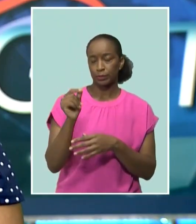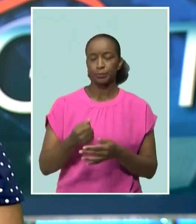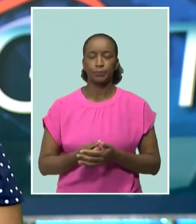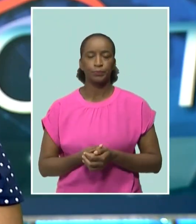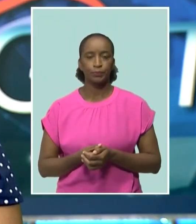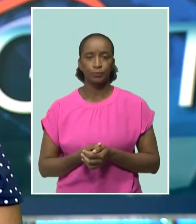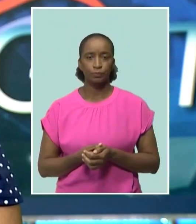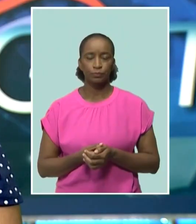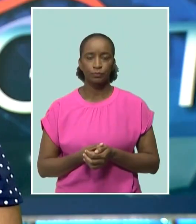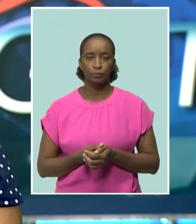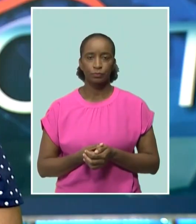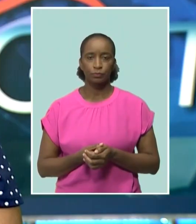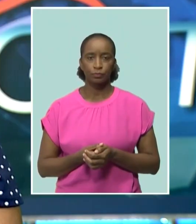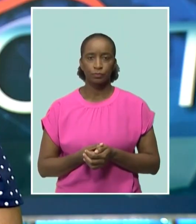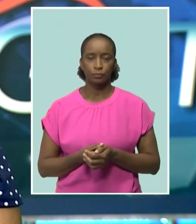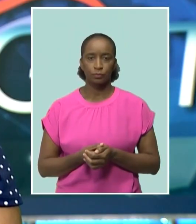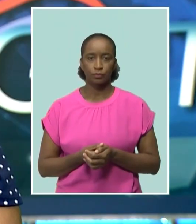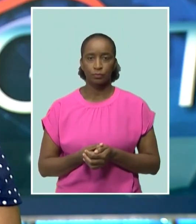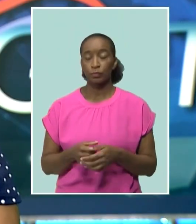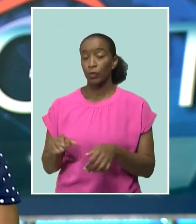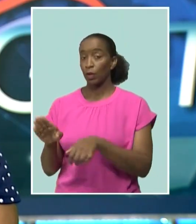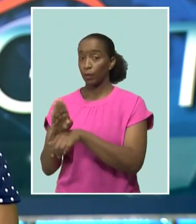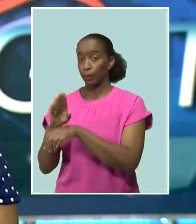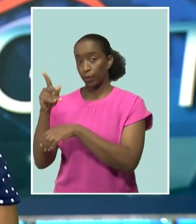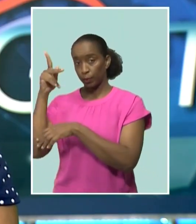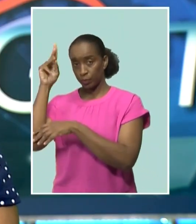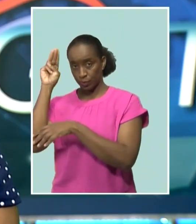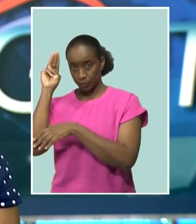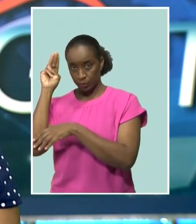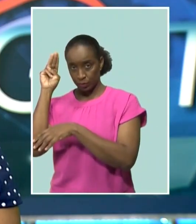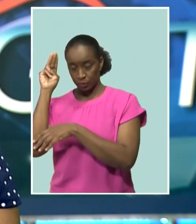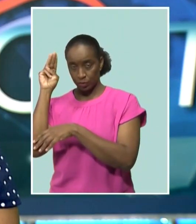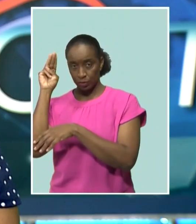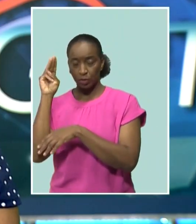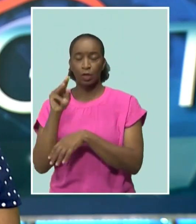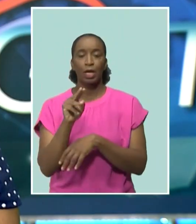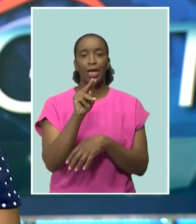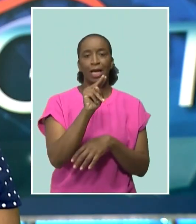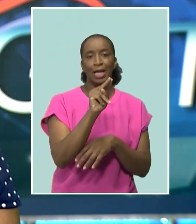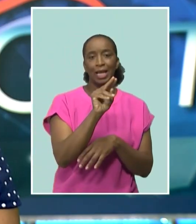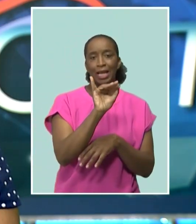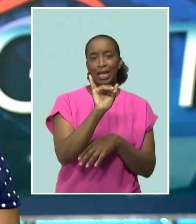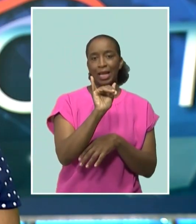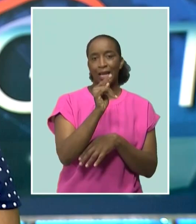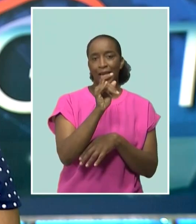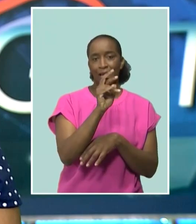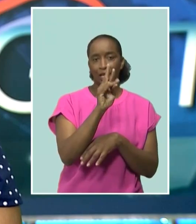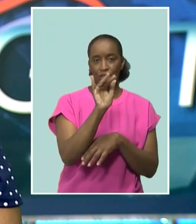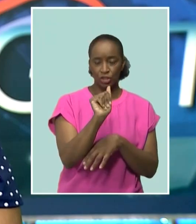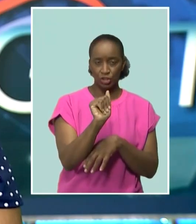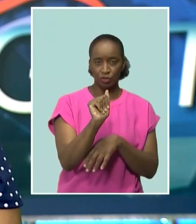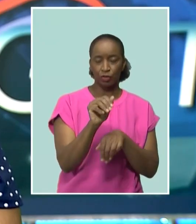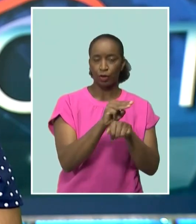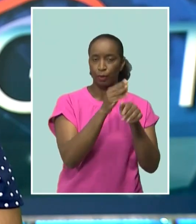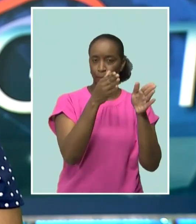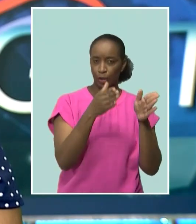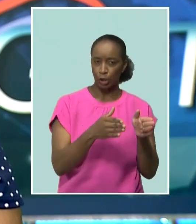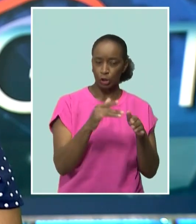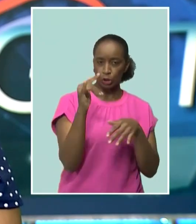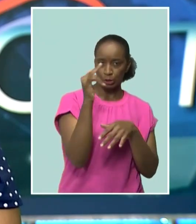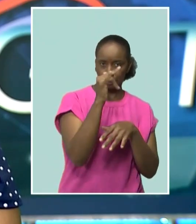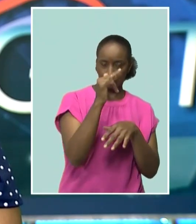Talks have been held between Barbados Prime Minister Mia Motley and Nigeria's Minister of Aviation on expanding